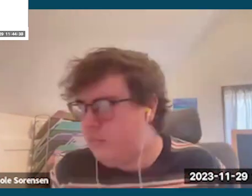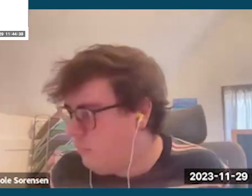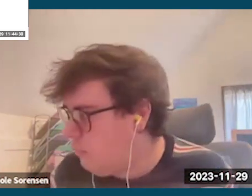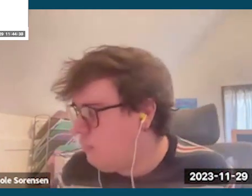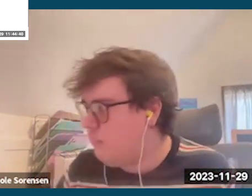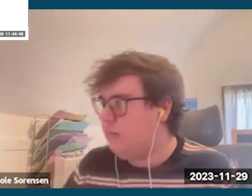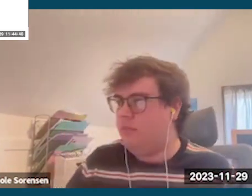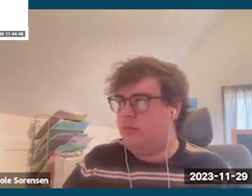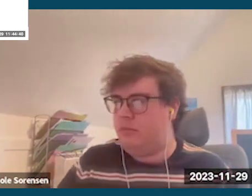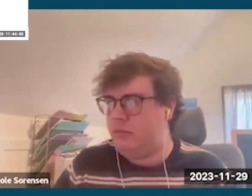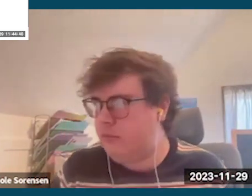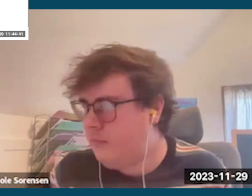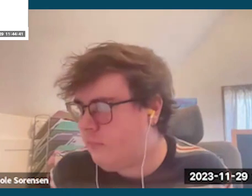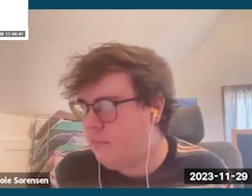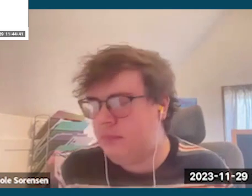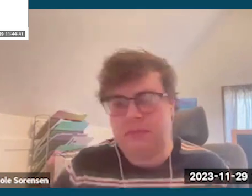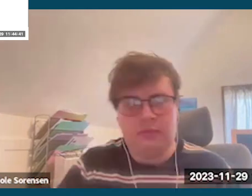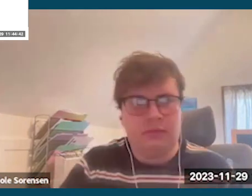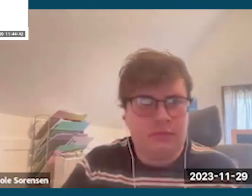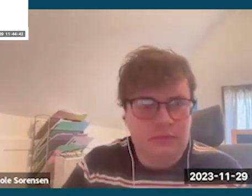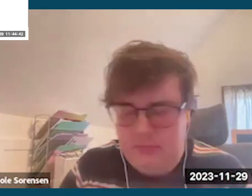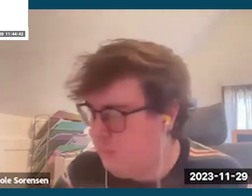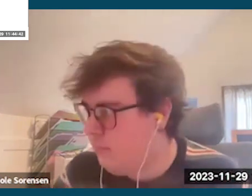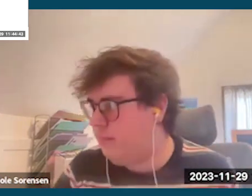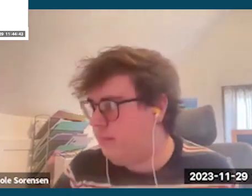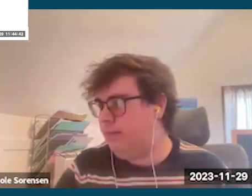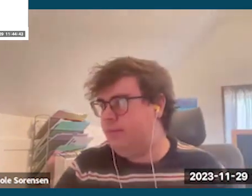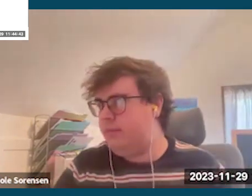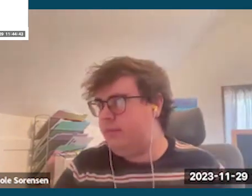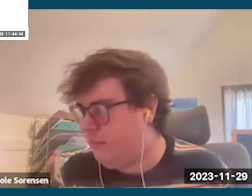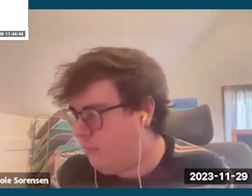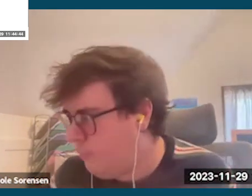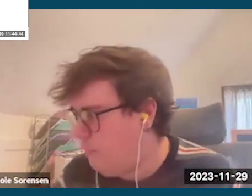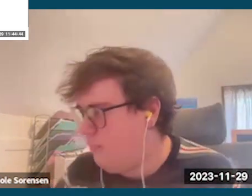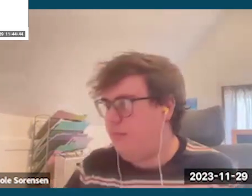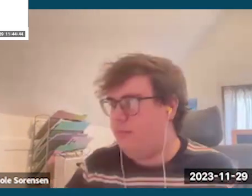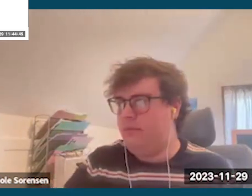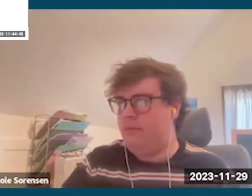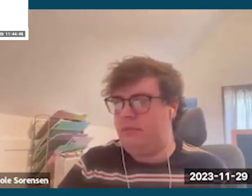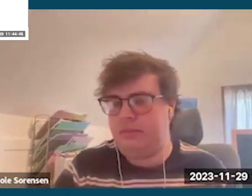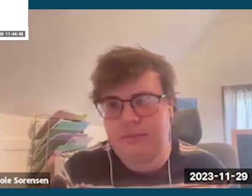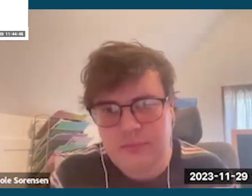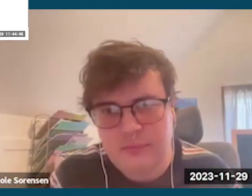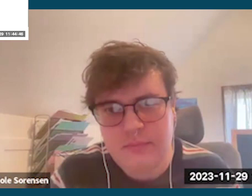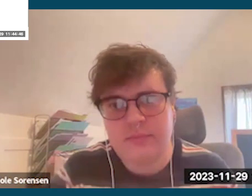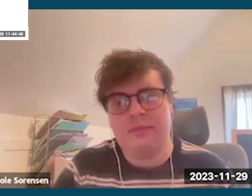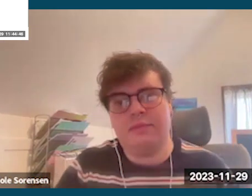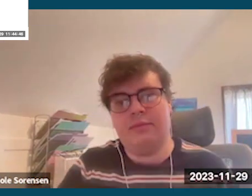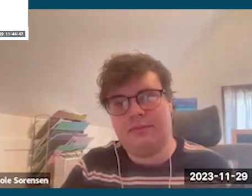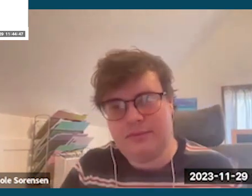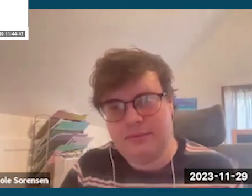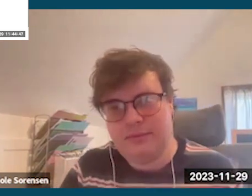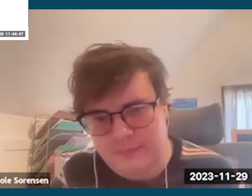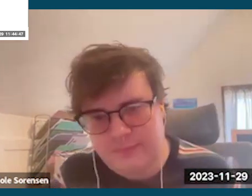will not happen. If you tell me to stop at the front desk on the way out to schedule the appointment, that's better. But